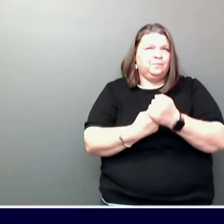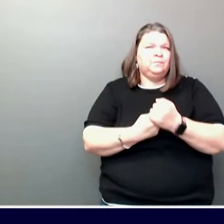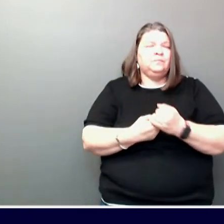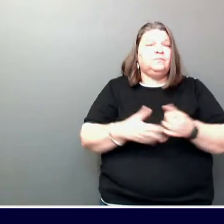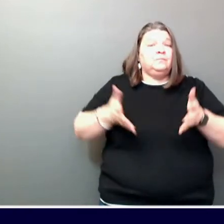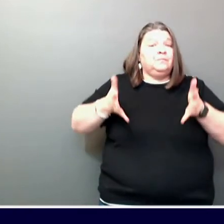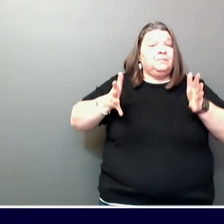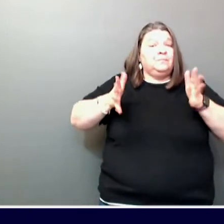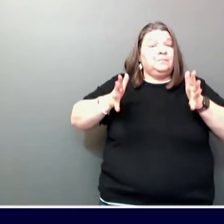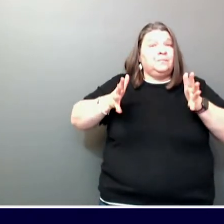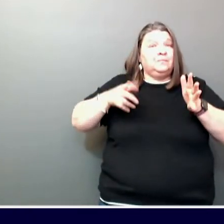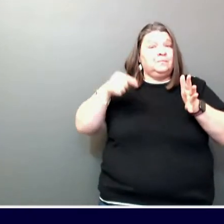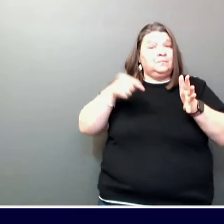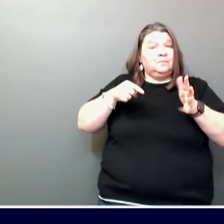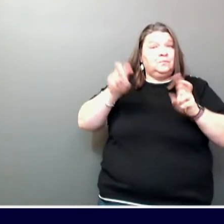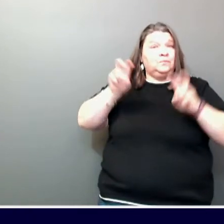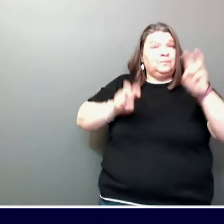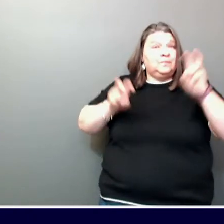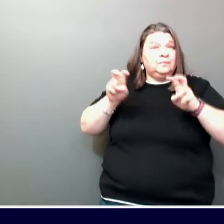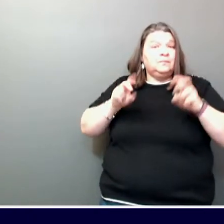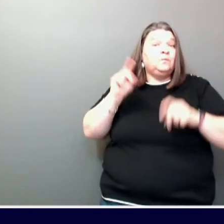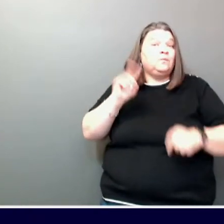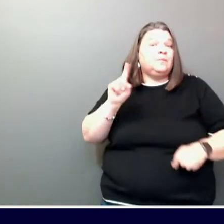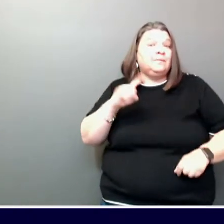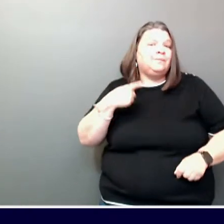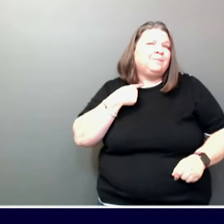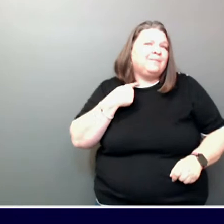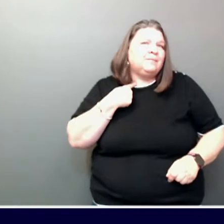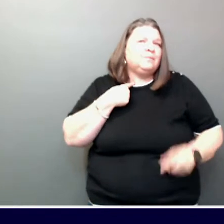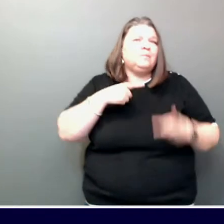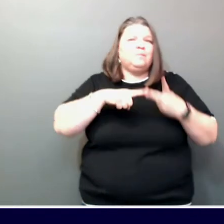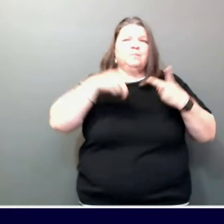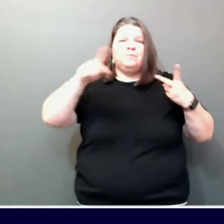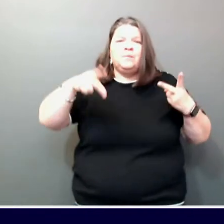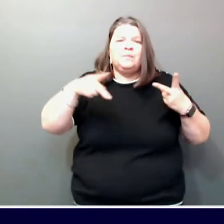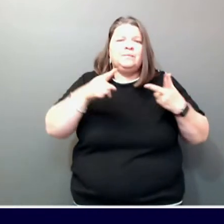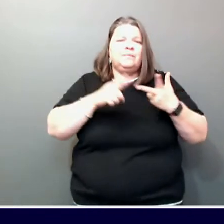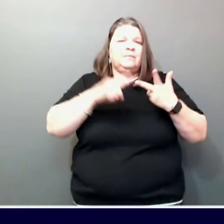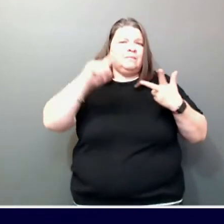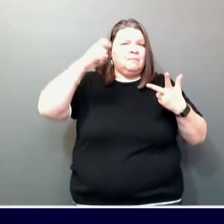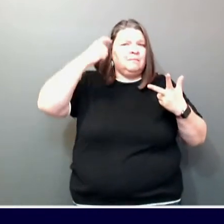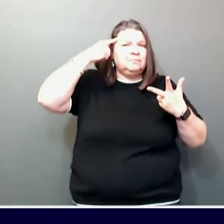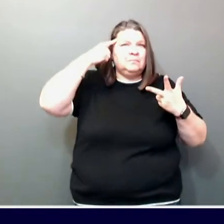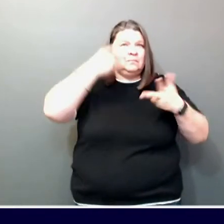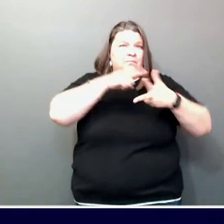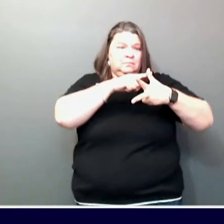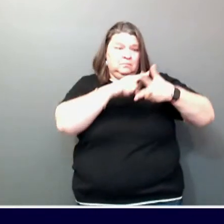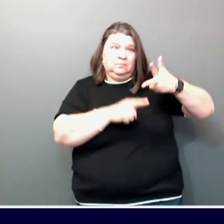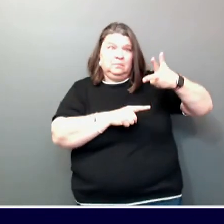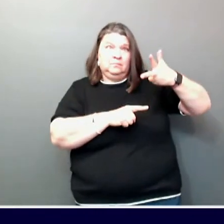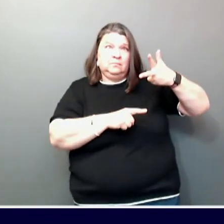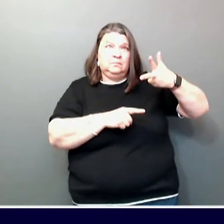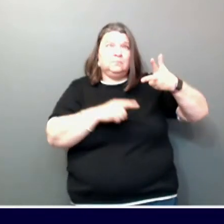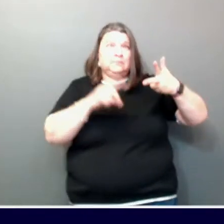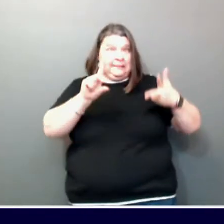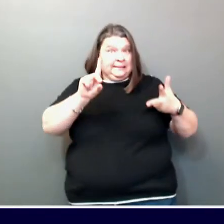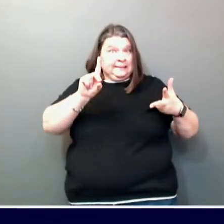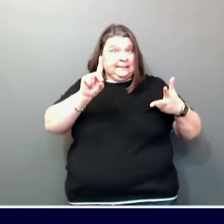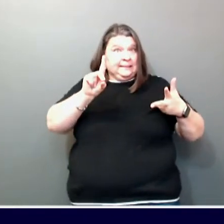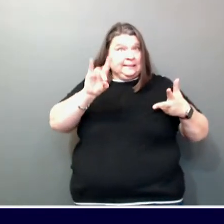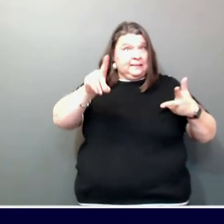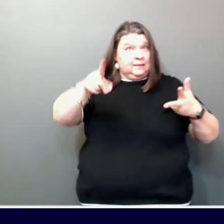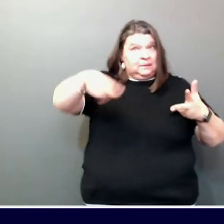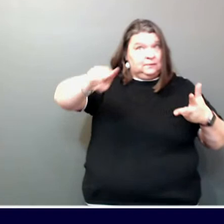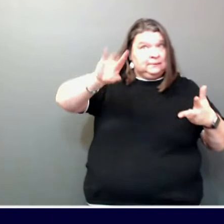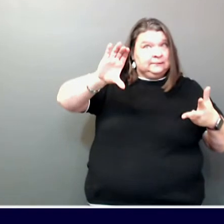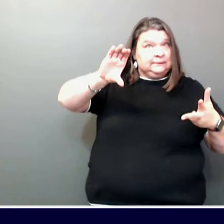tournaments in Bangor, Portland, and Augusta. Just interested to know what, if any, conversations between yourselves and the MPA took